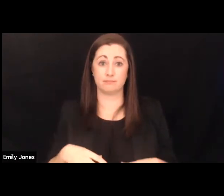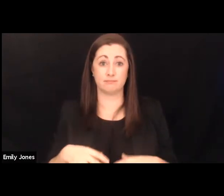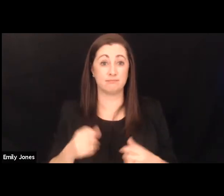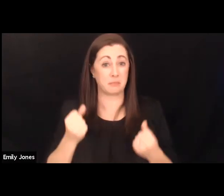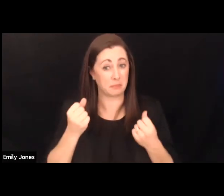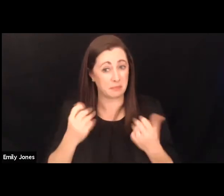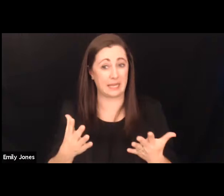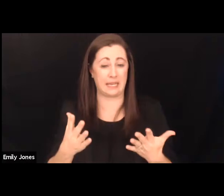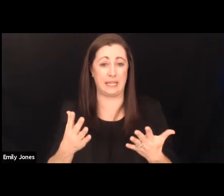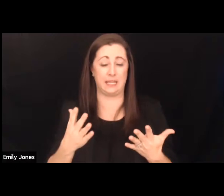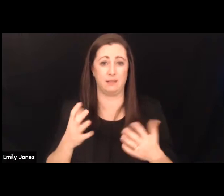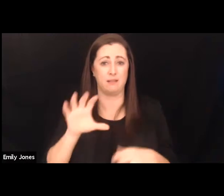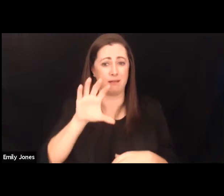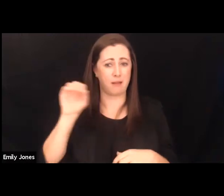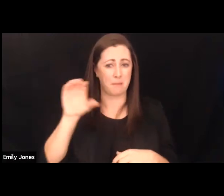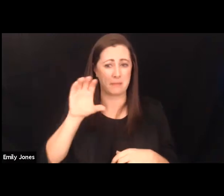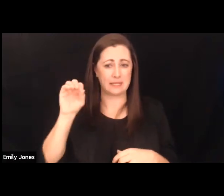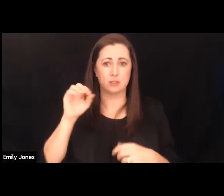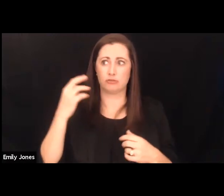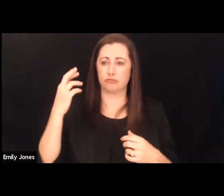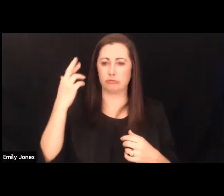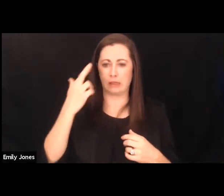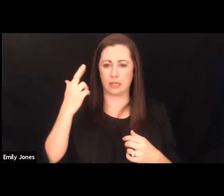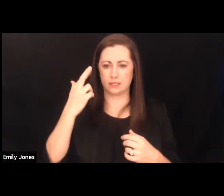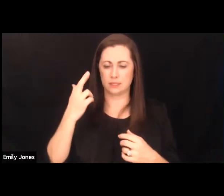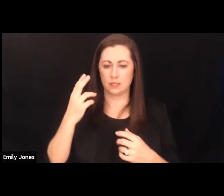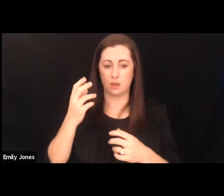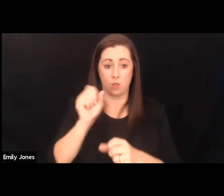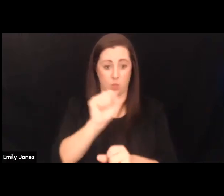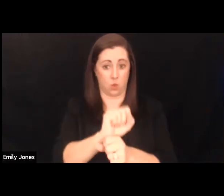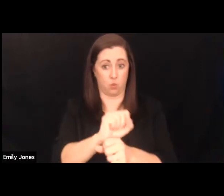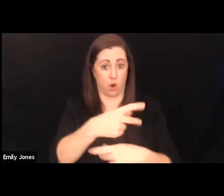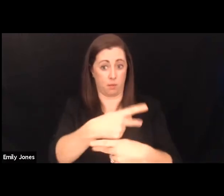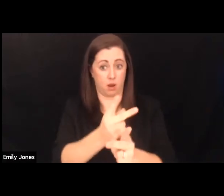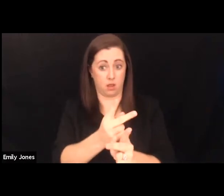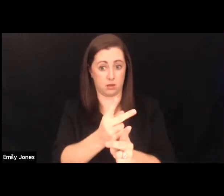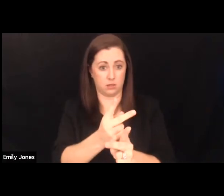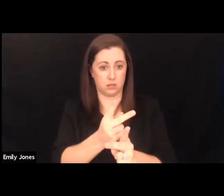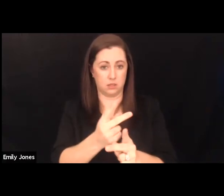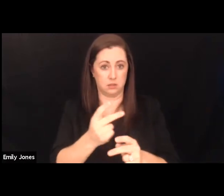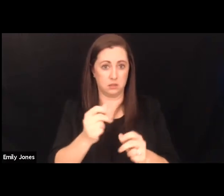recognizing that they can get the same work product, sometimes even more,